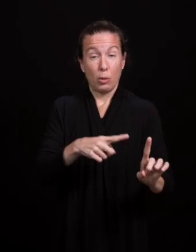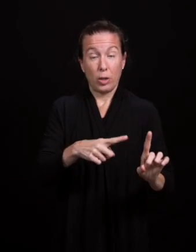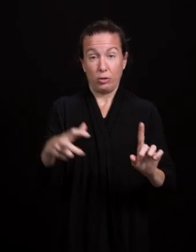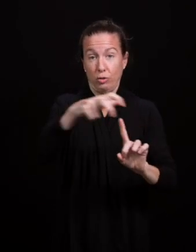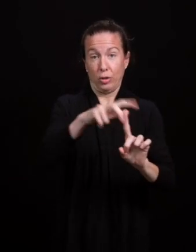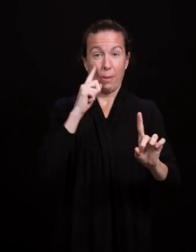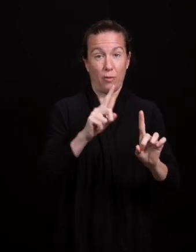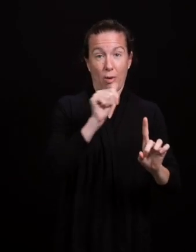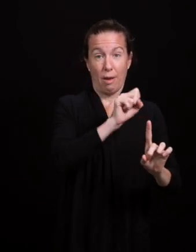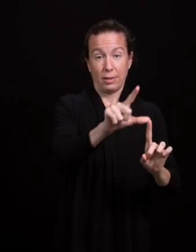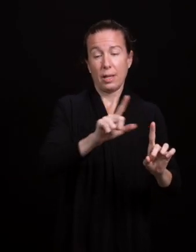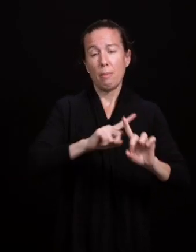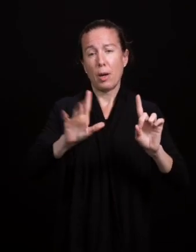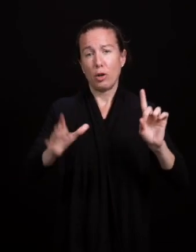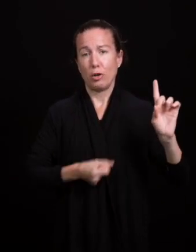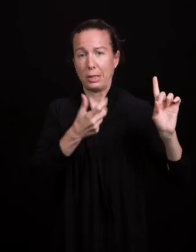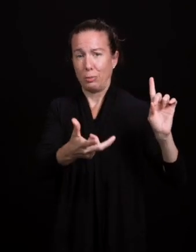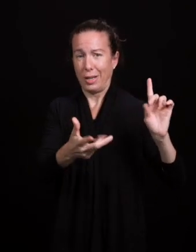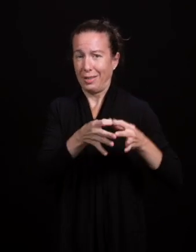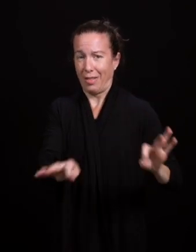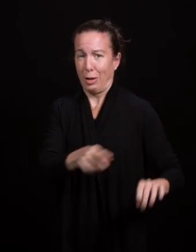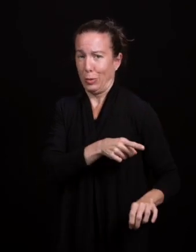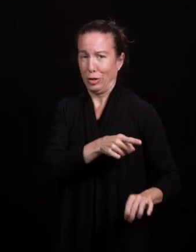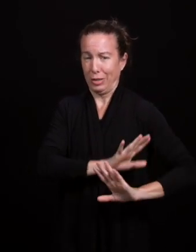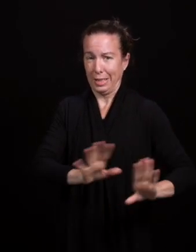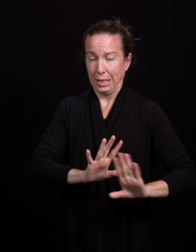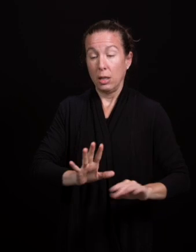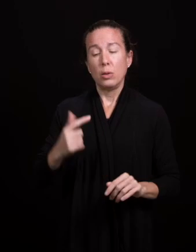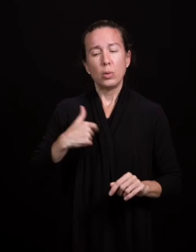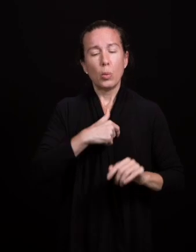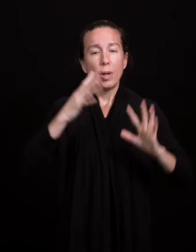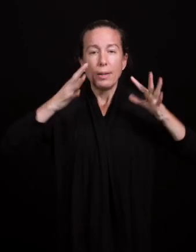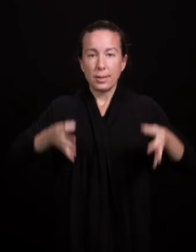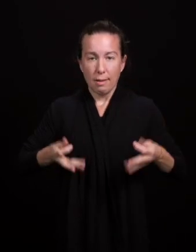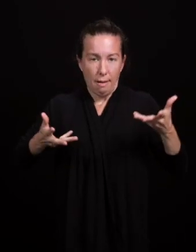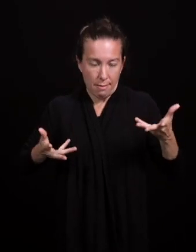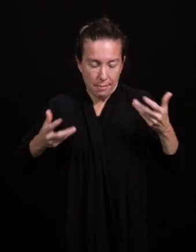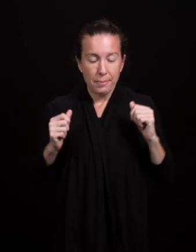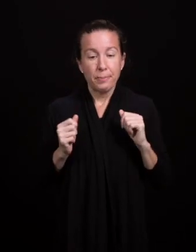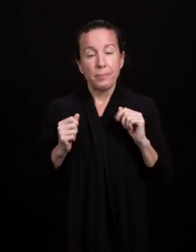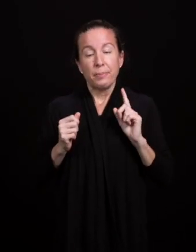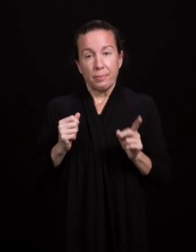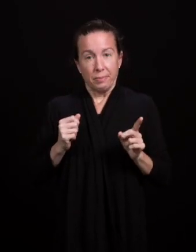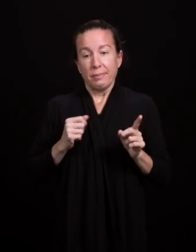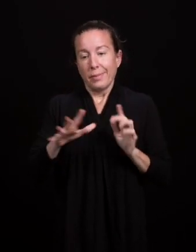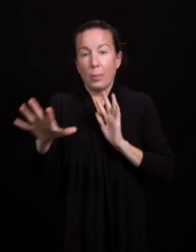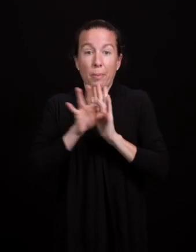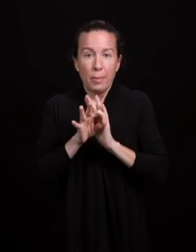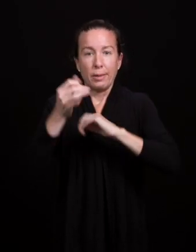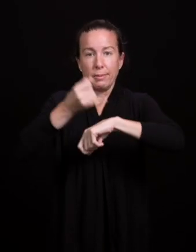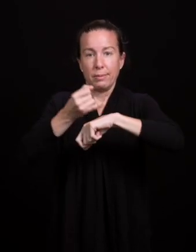her expressive language is almost non-existent. So what the decision we made around that was to send her to Mackworth